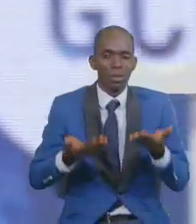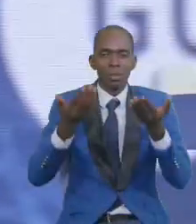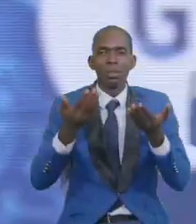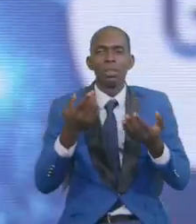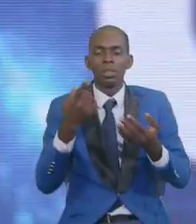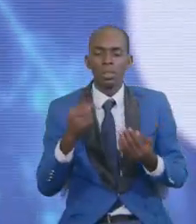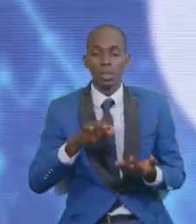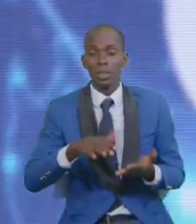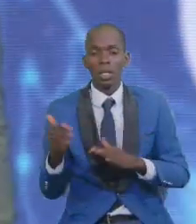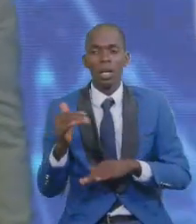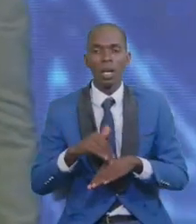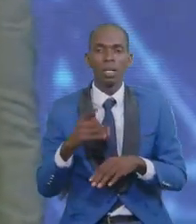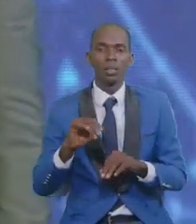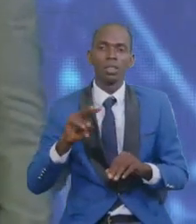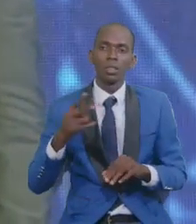second coming.